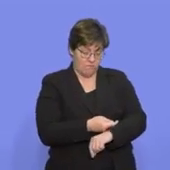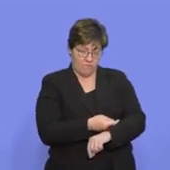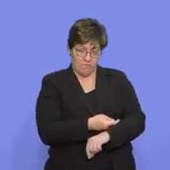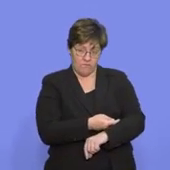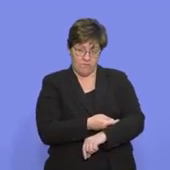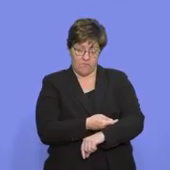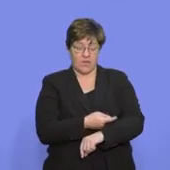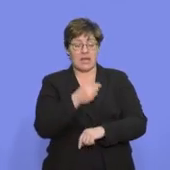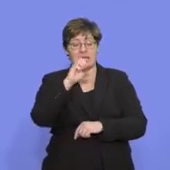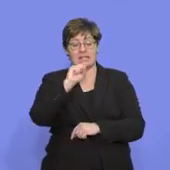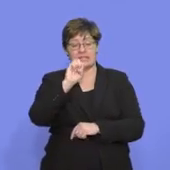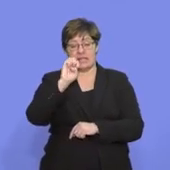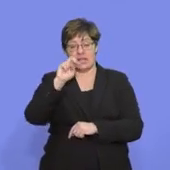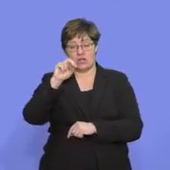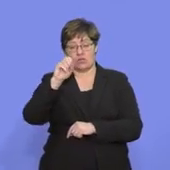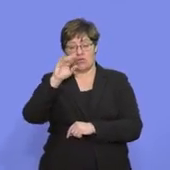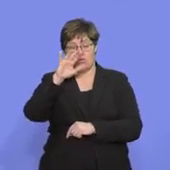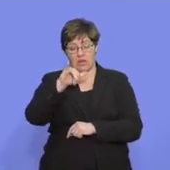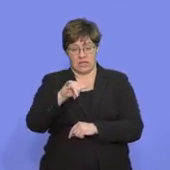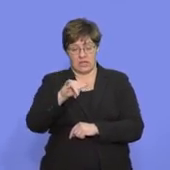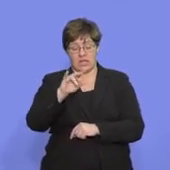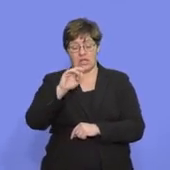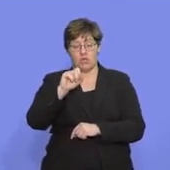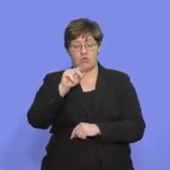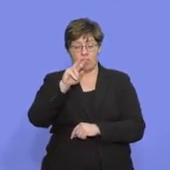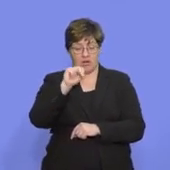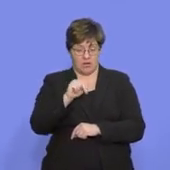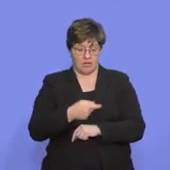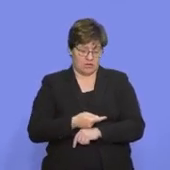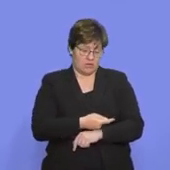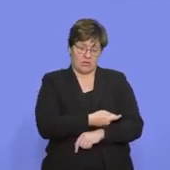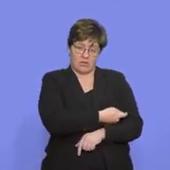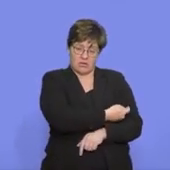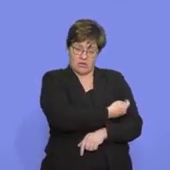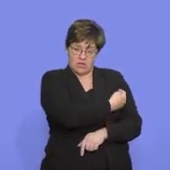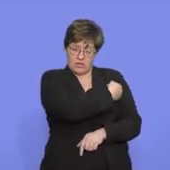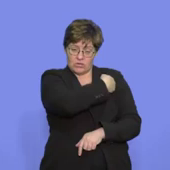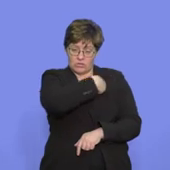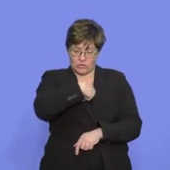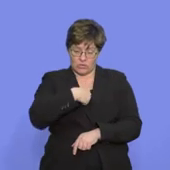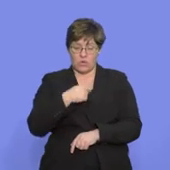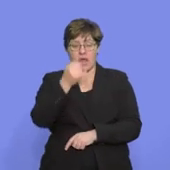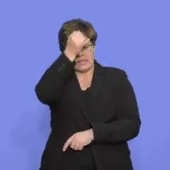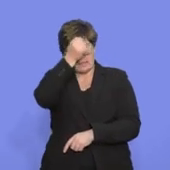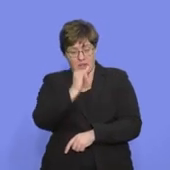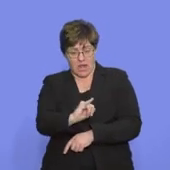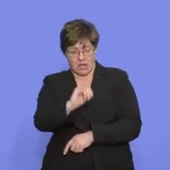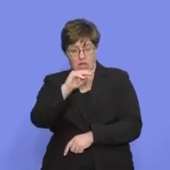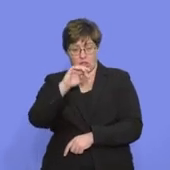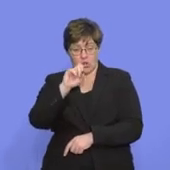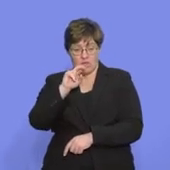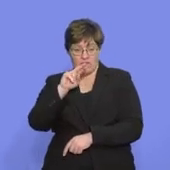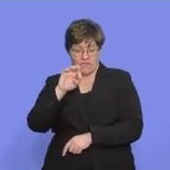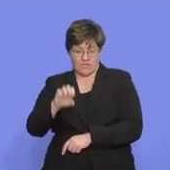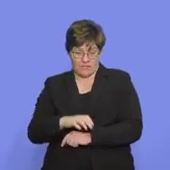sensory neuron, you can see here, into the spinal nerve. And remember, I showed you a picture of the spinal nerve, and